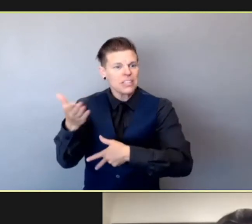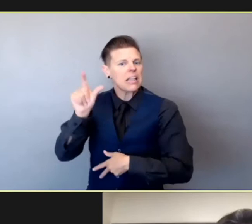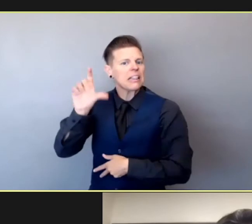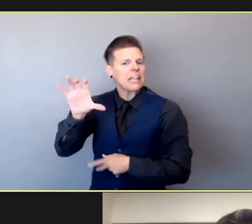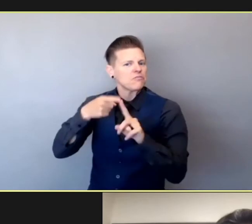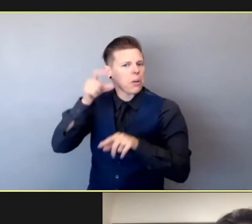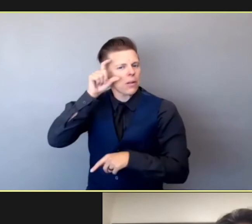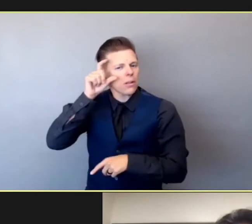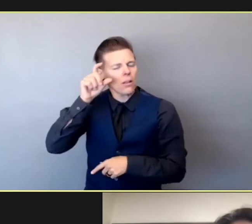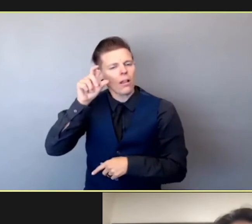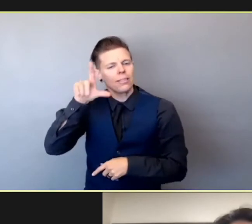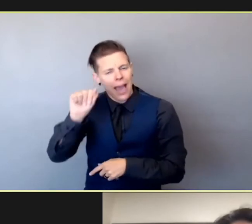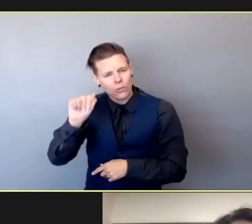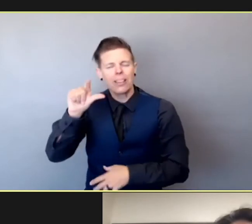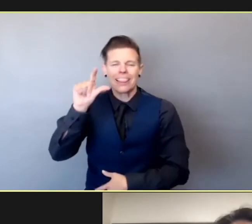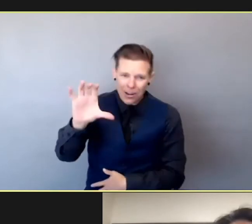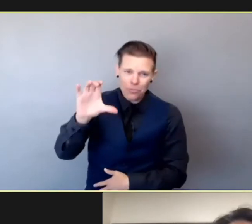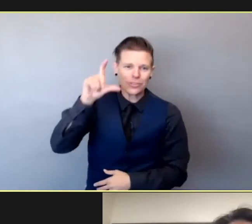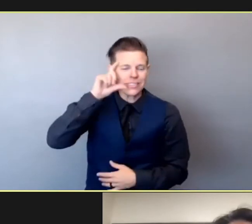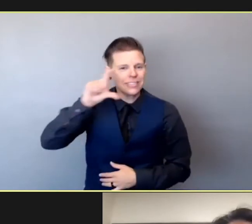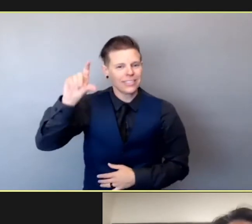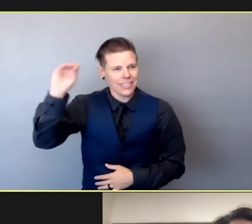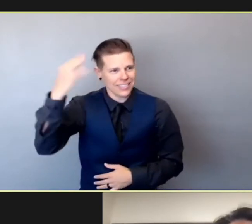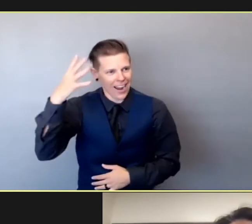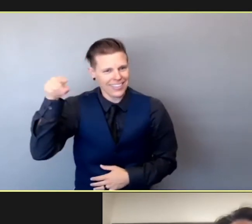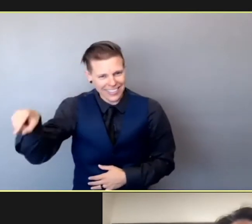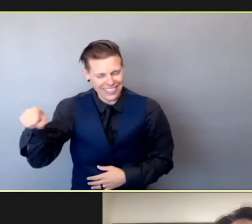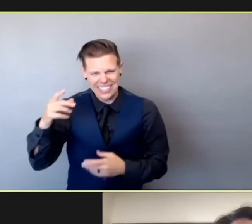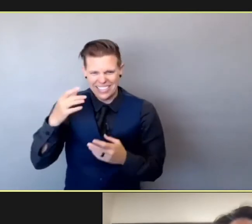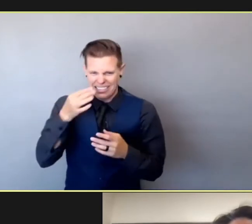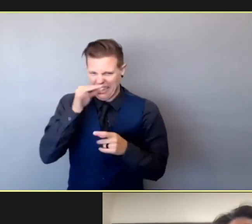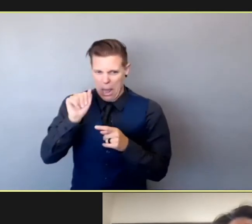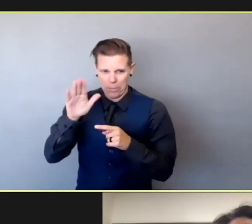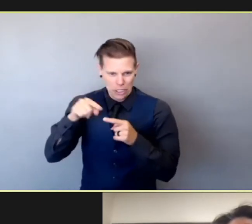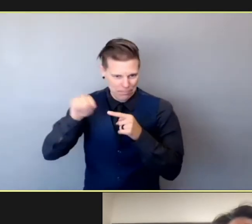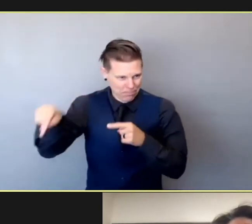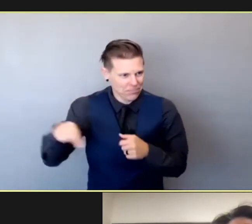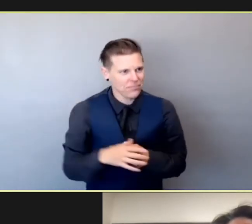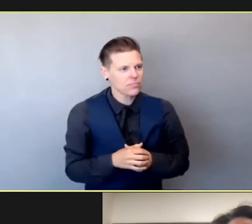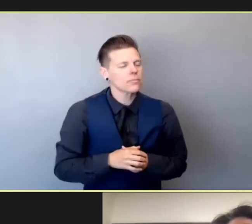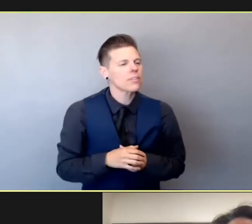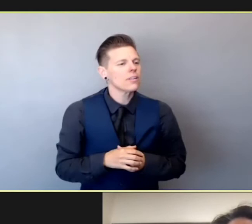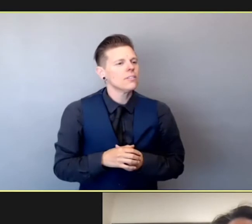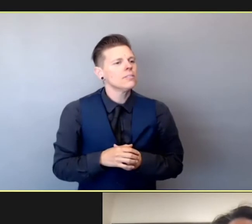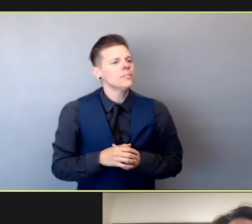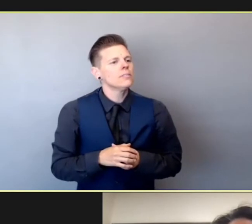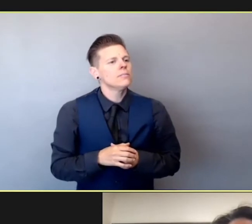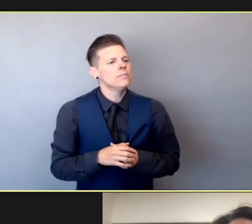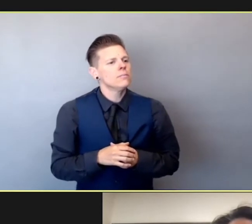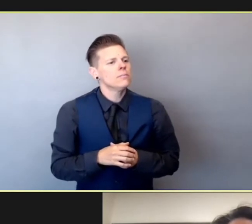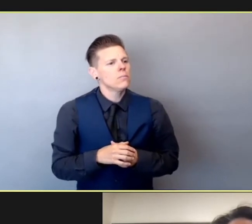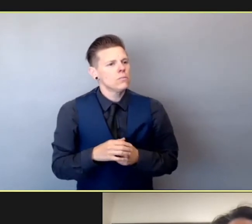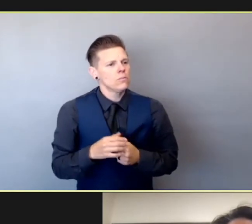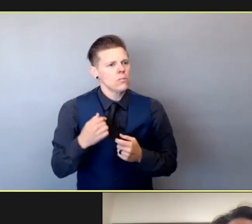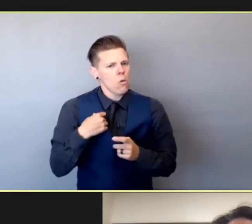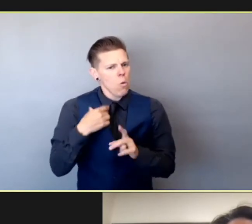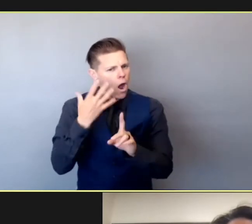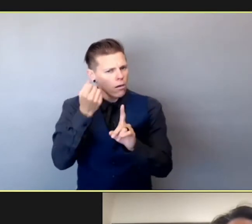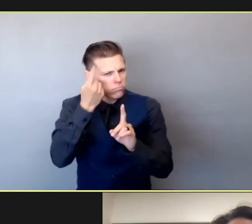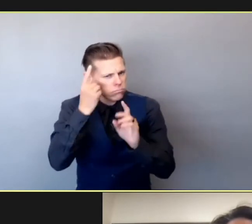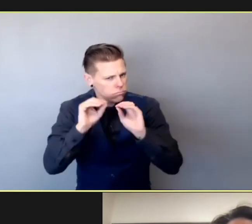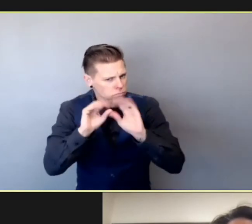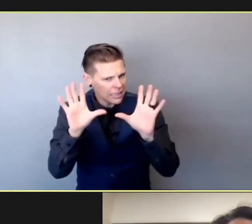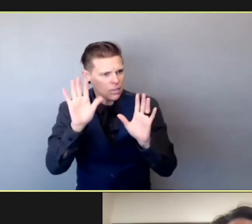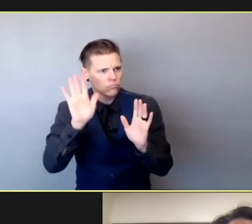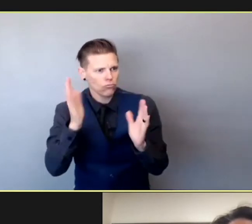doctors, for the update today. I just want to make sure we understand what the recommendation is, because the CDC has